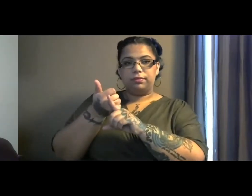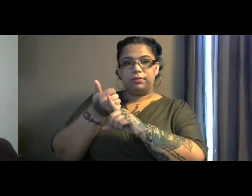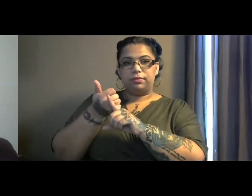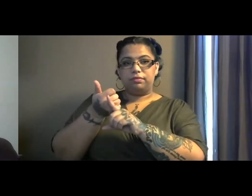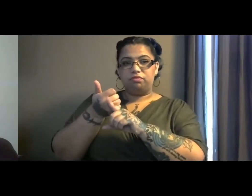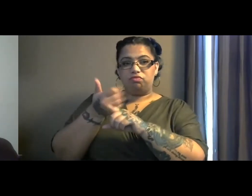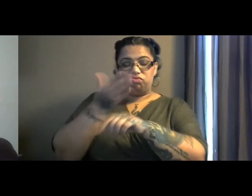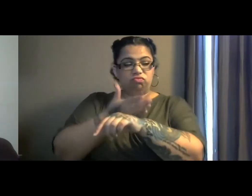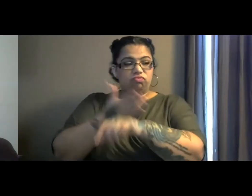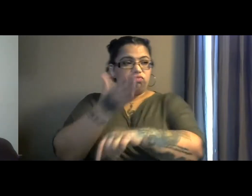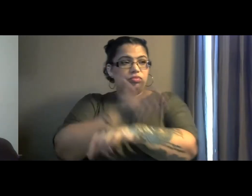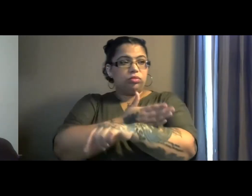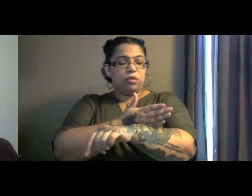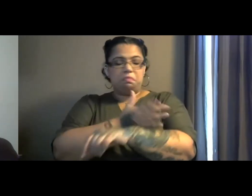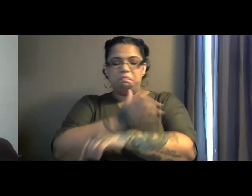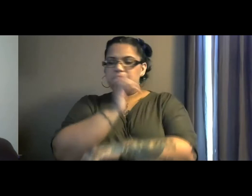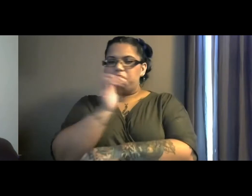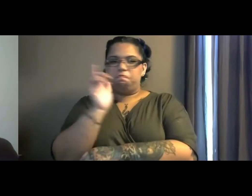improvement.